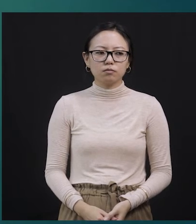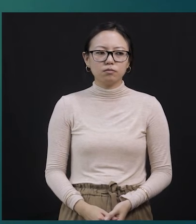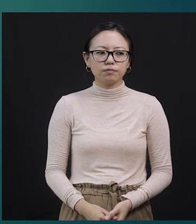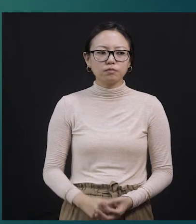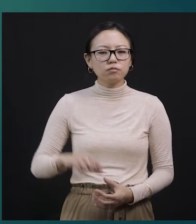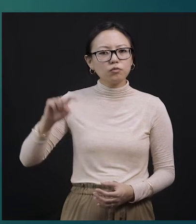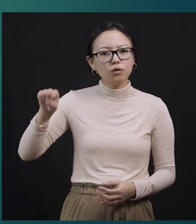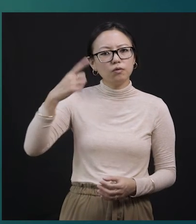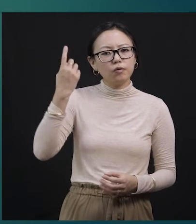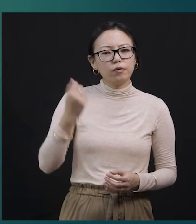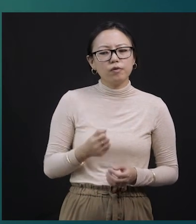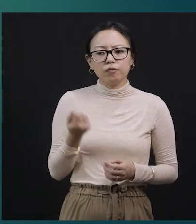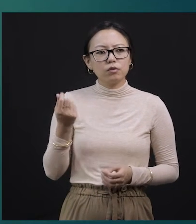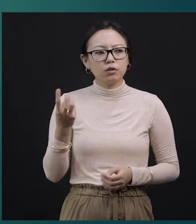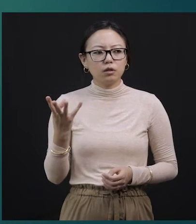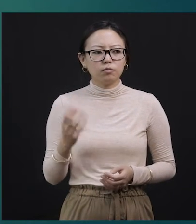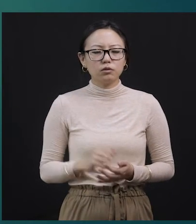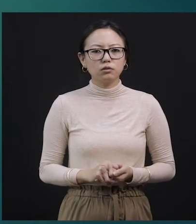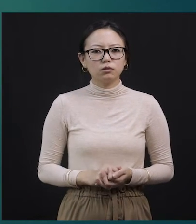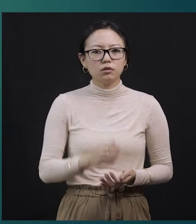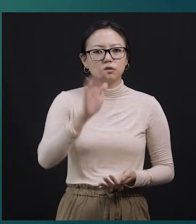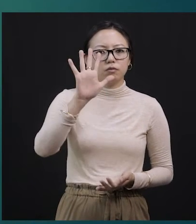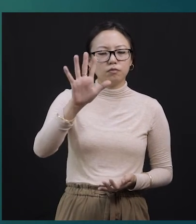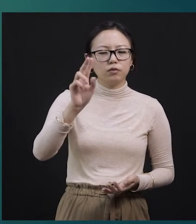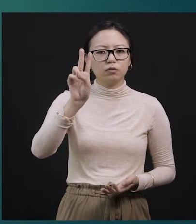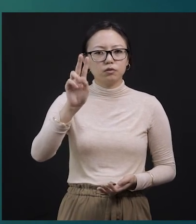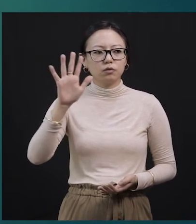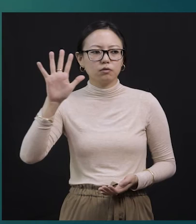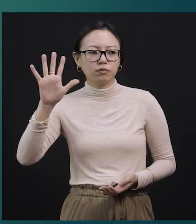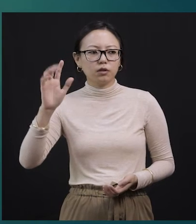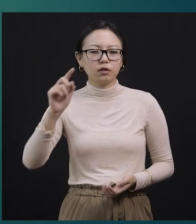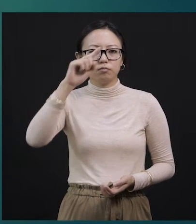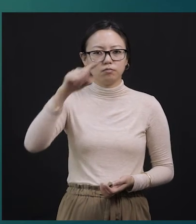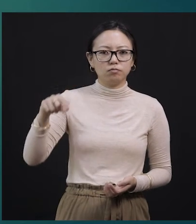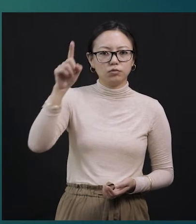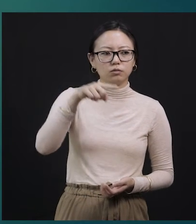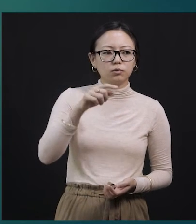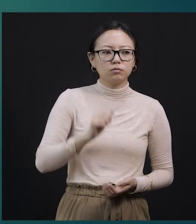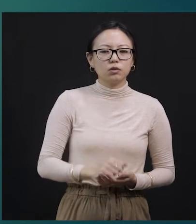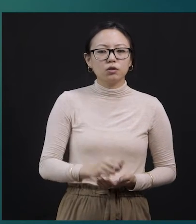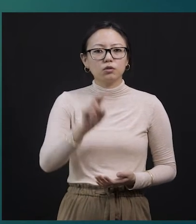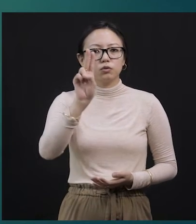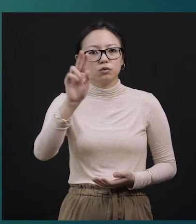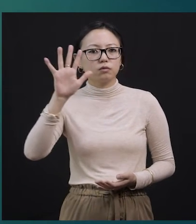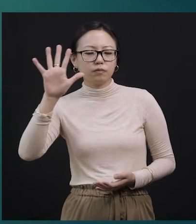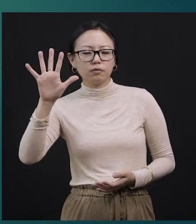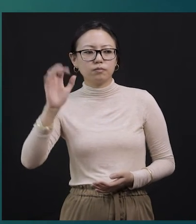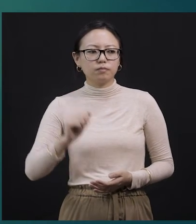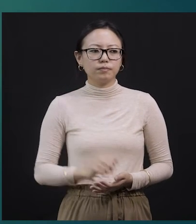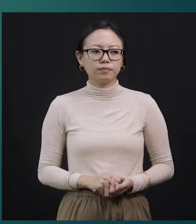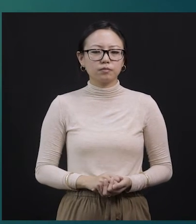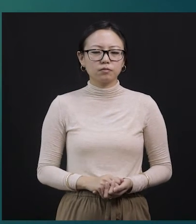first number that we have here is 525 multiplied with 25,